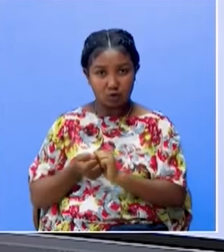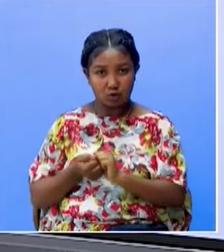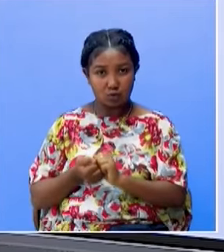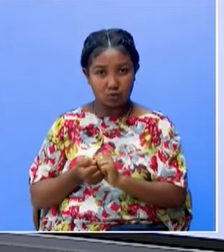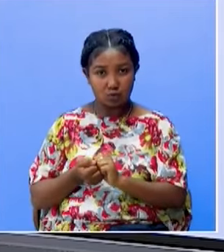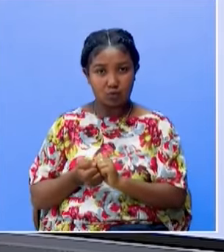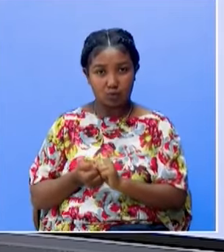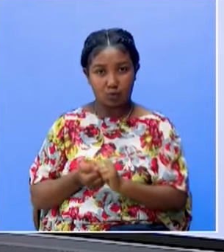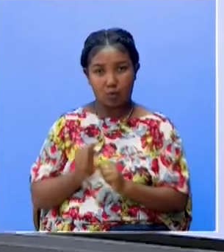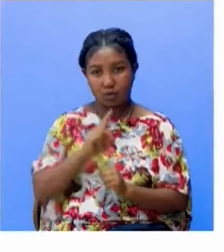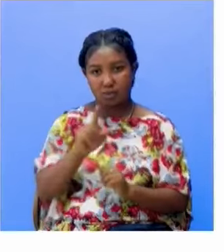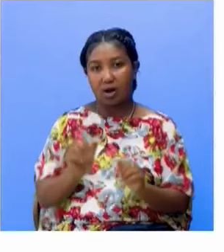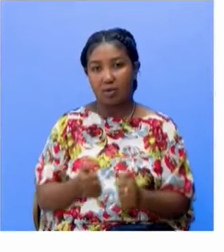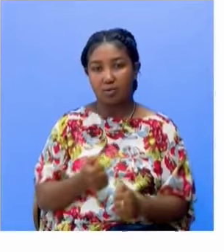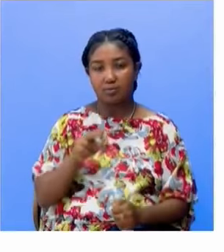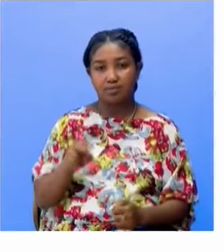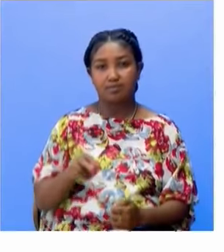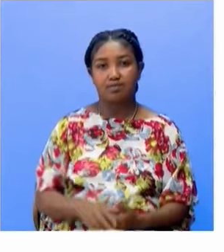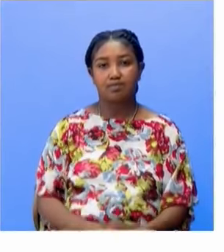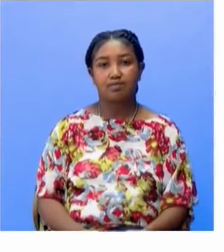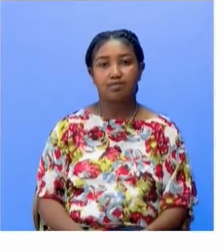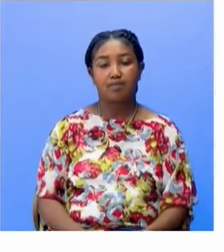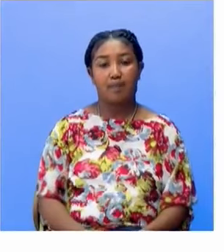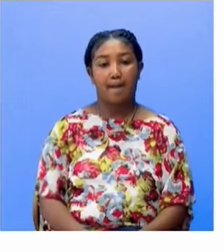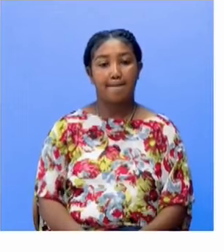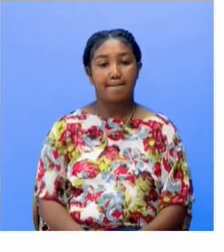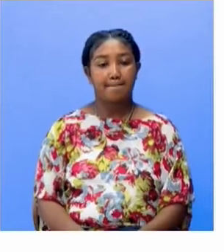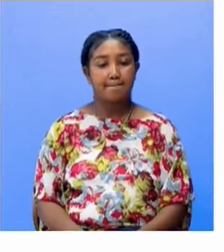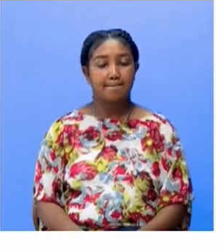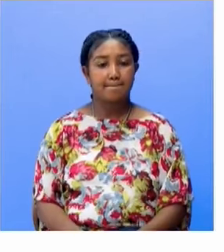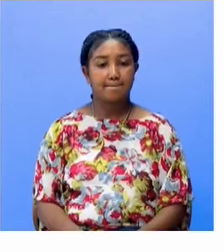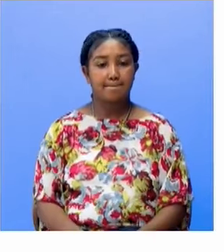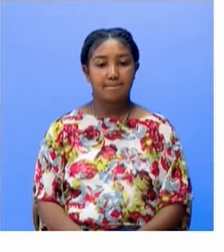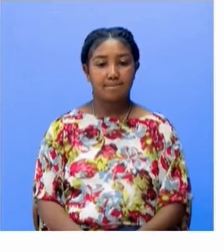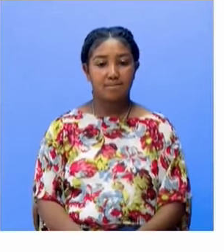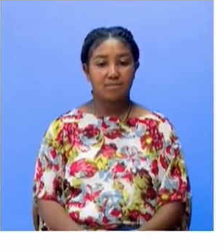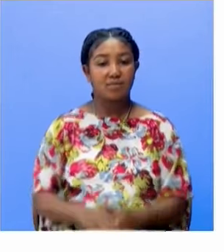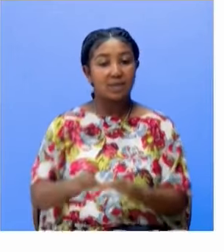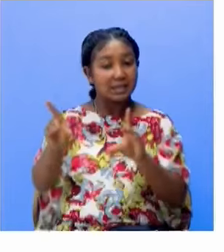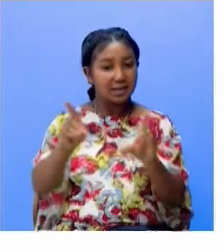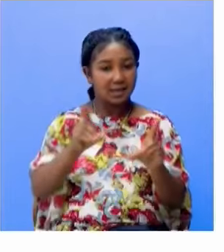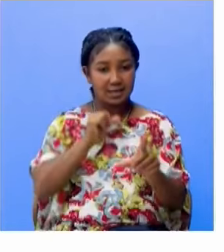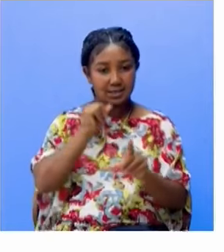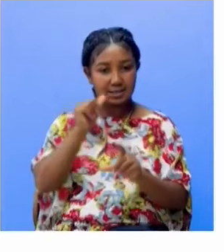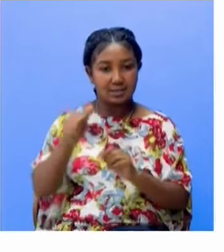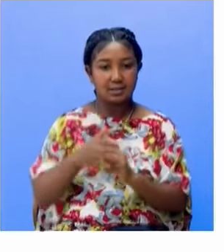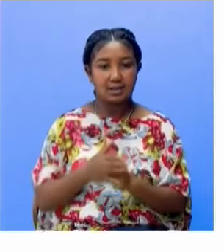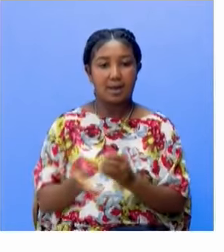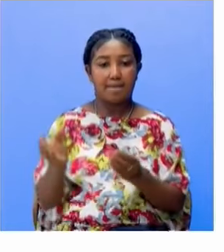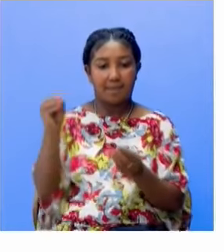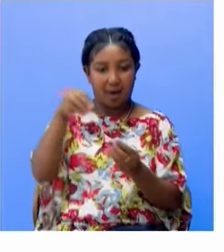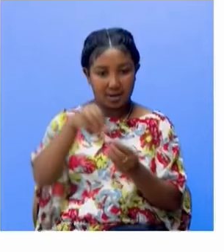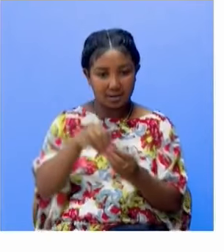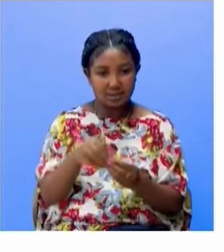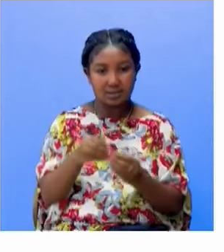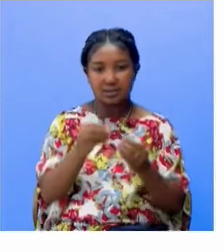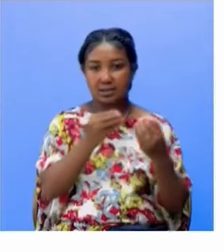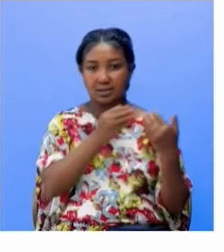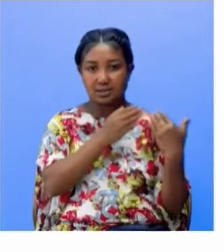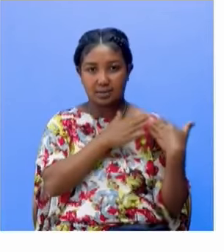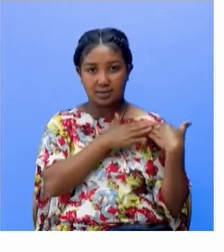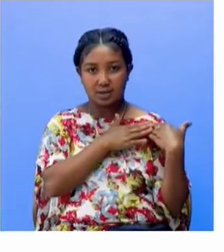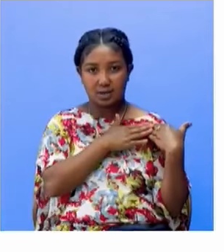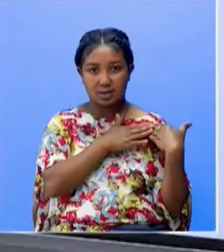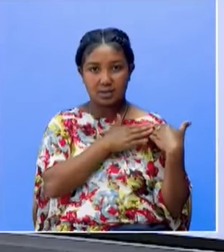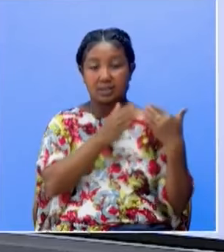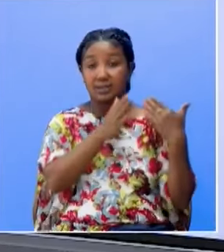into question form. Come on here. Didn't. The form is didn't plus subject.